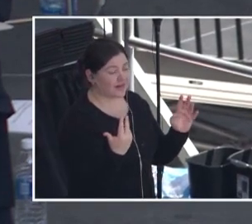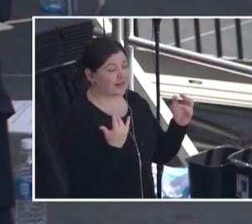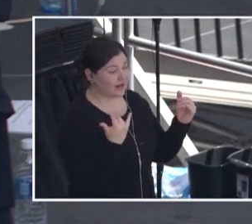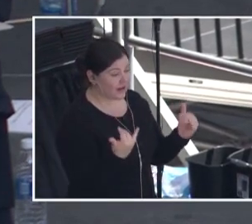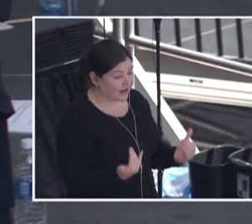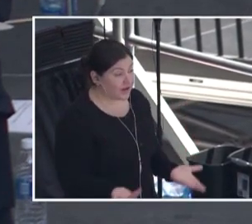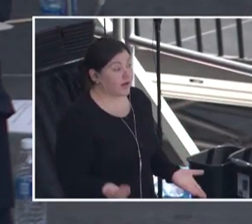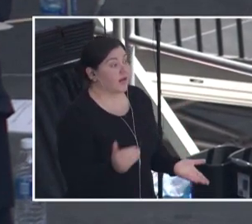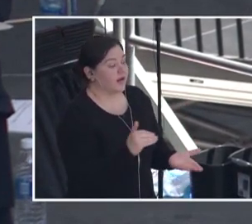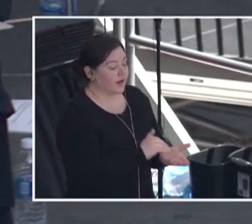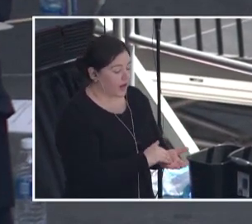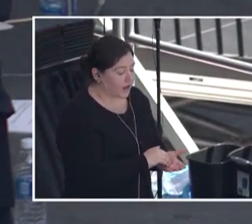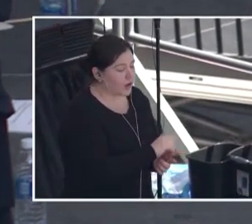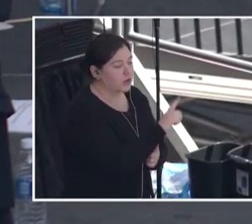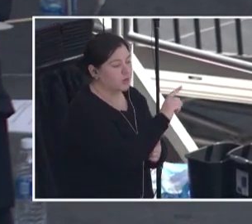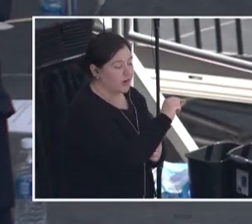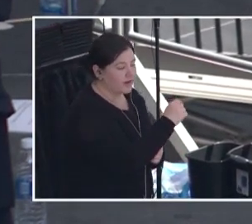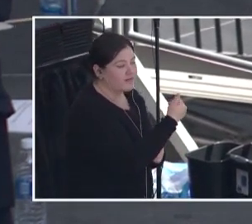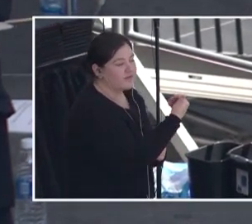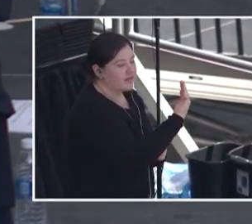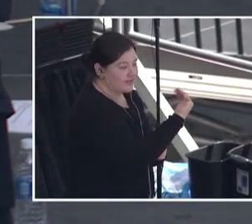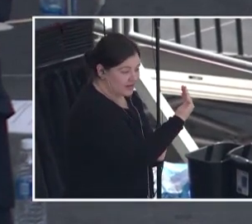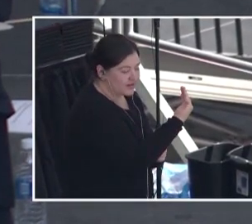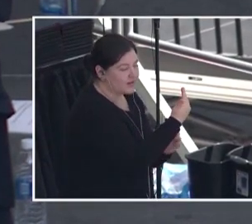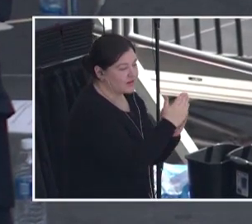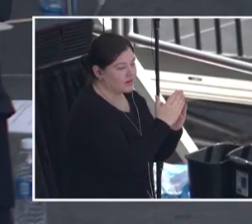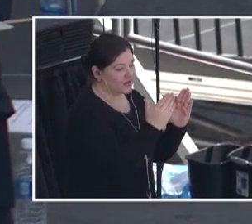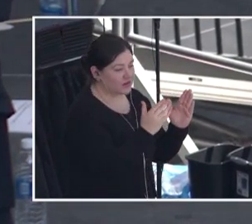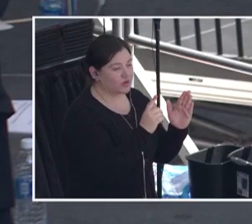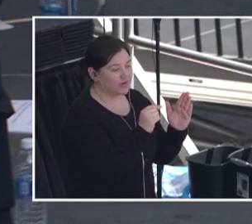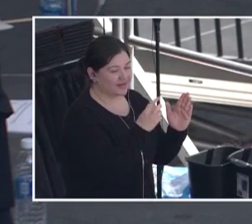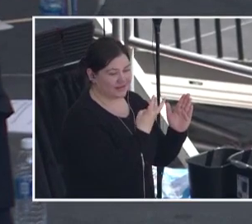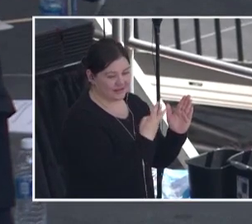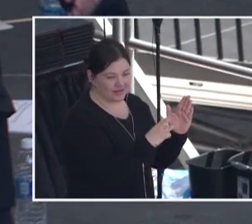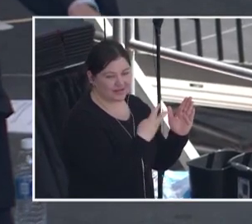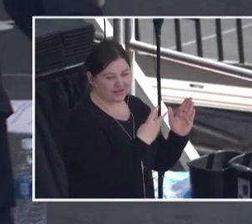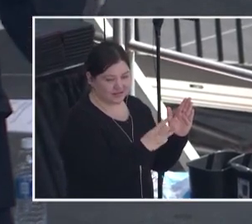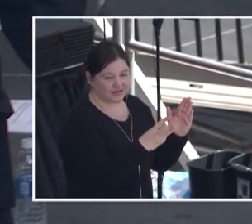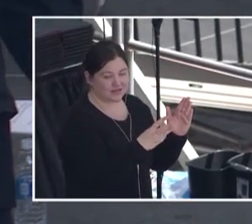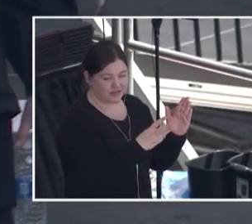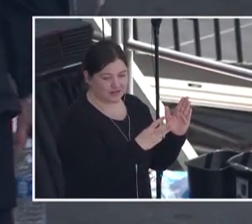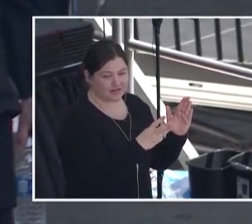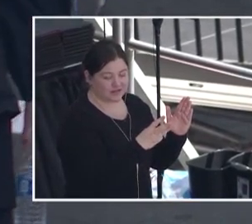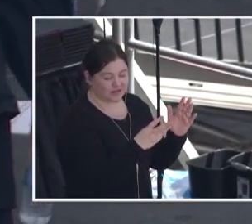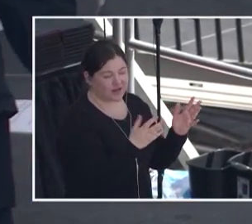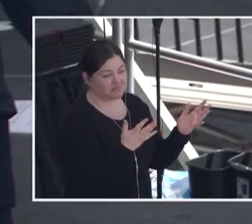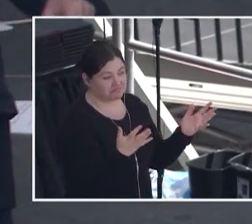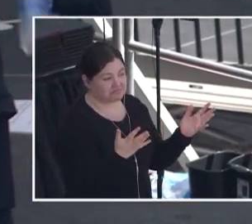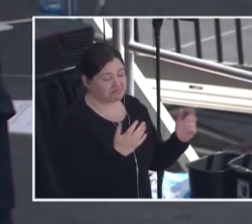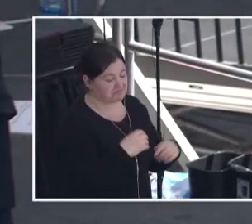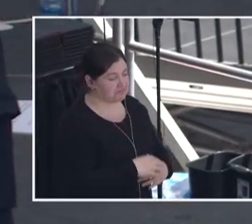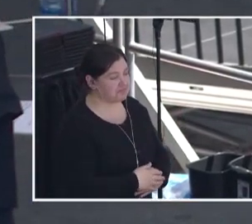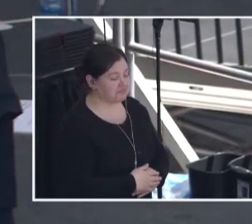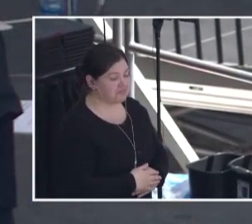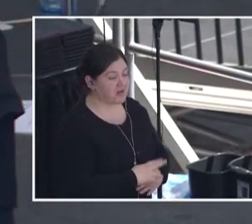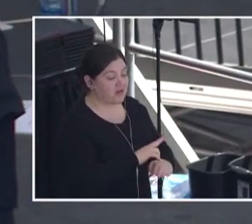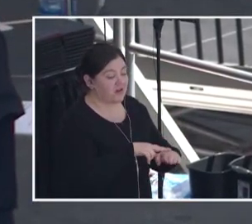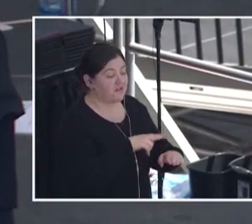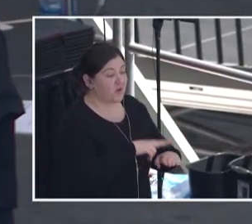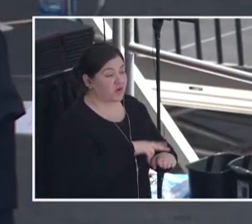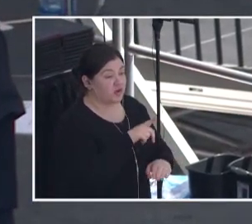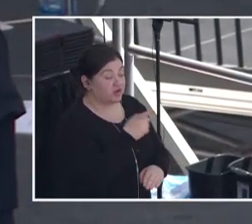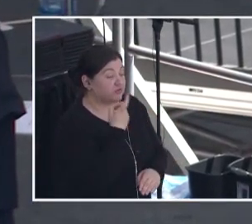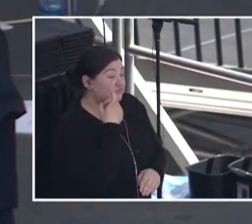from 2015 to 2016. Of course, her latest